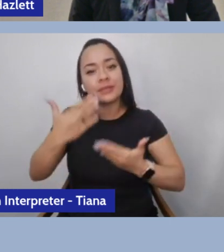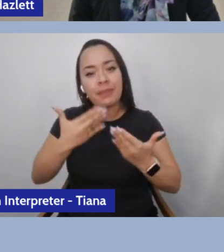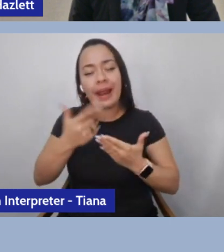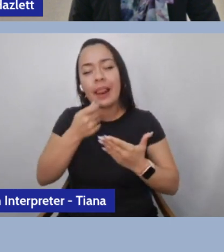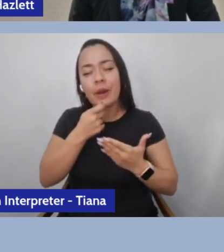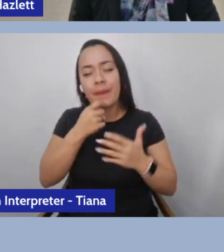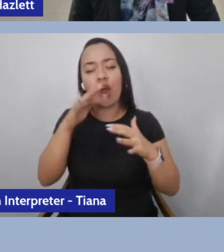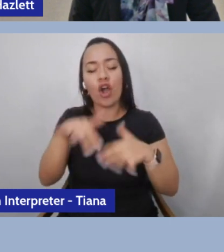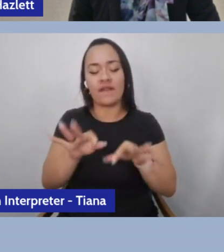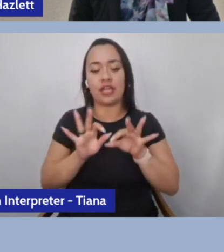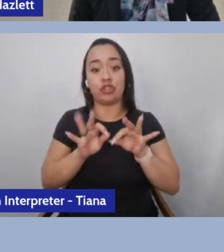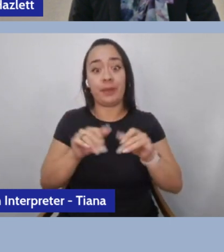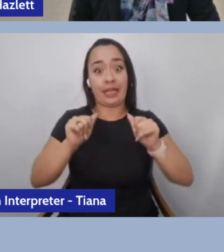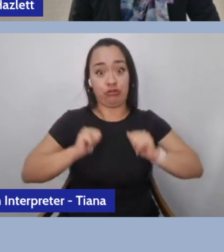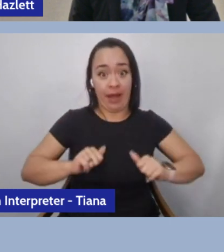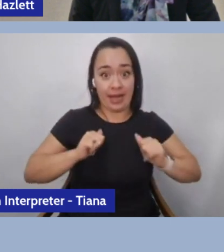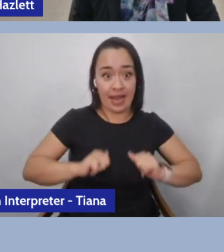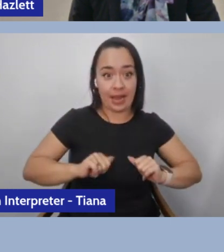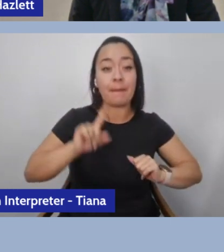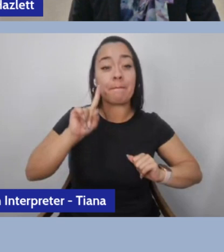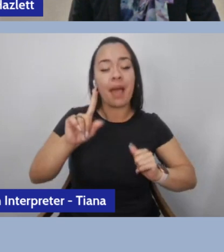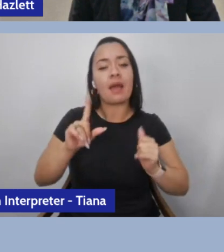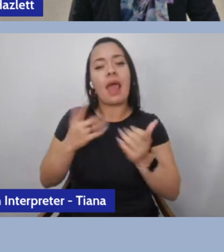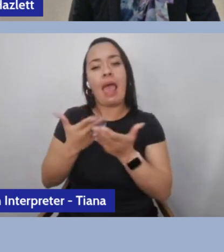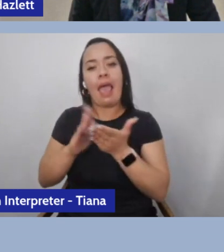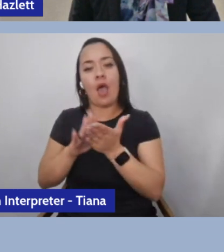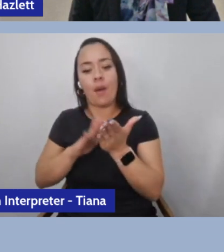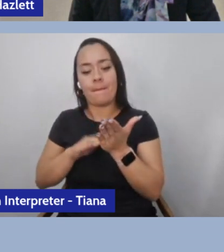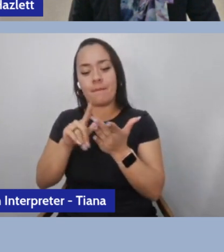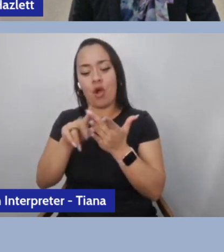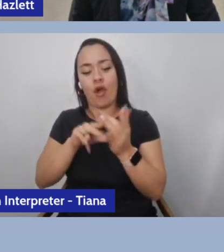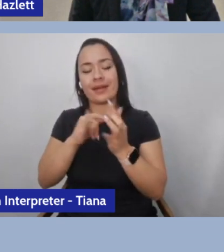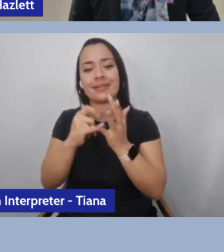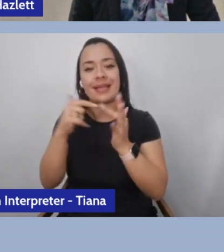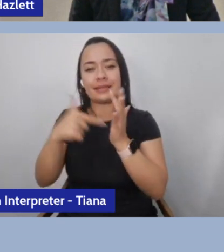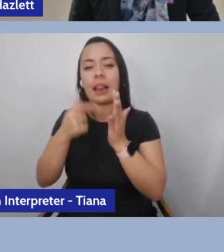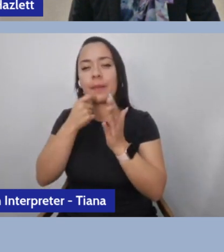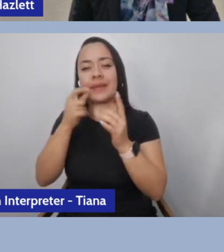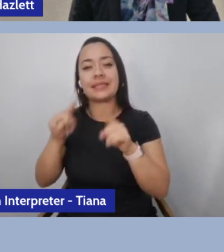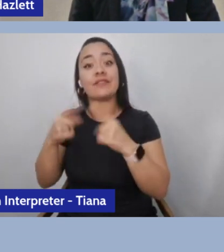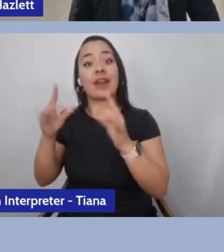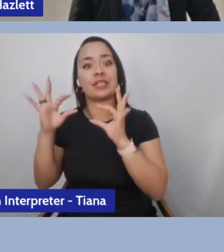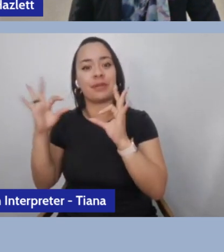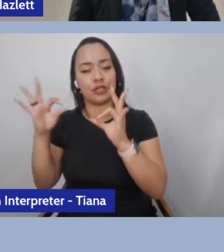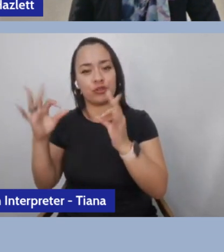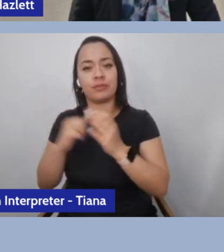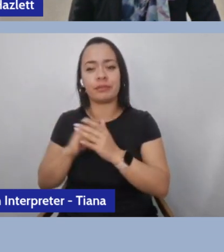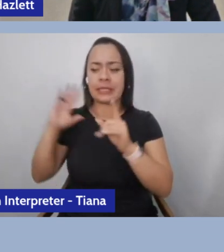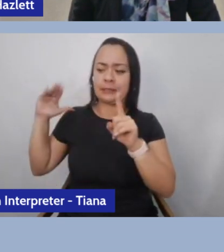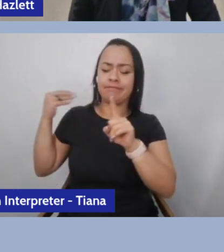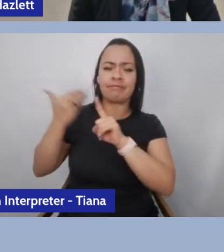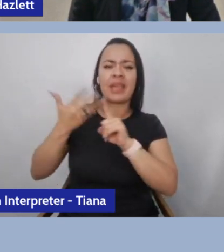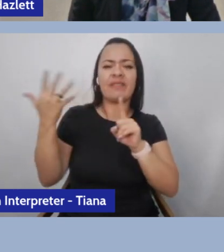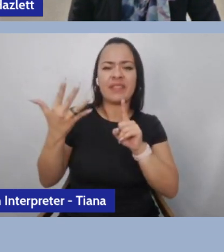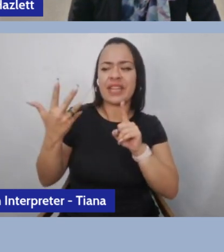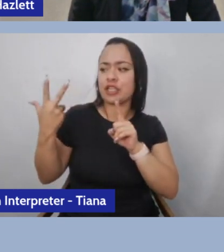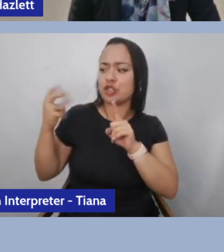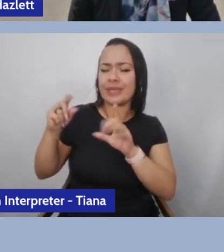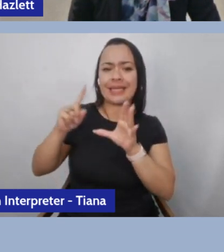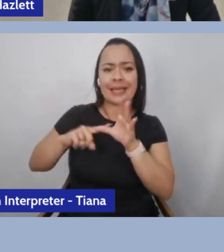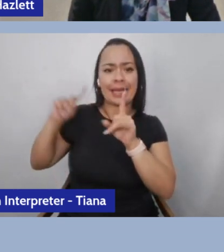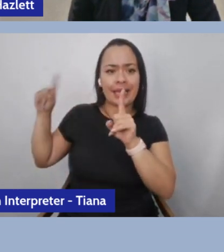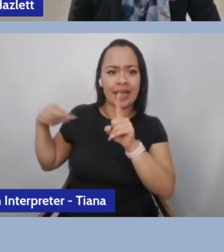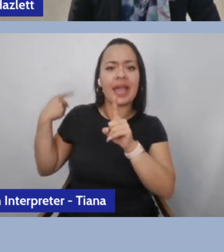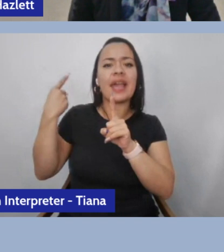mindset. For the last 15, 20 years, training has become a prerequisite for anyone wanting to become